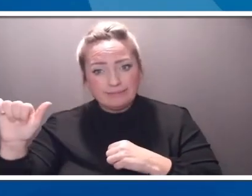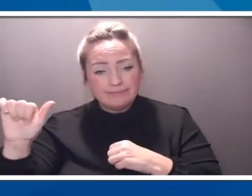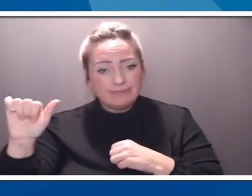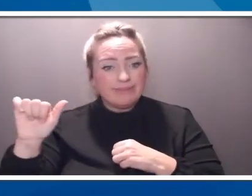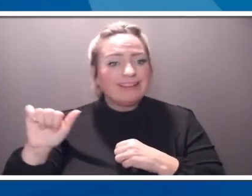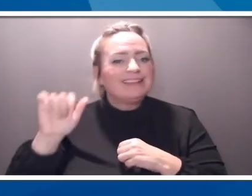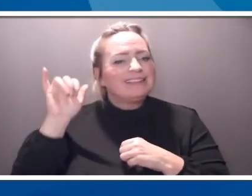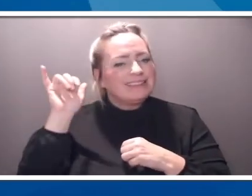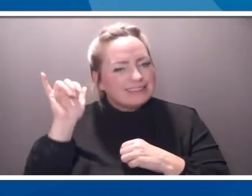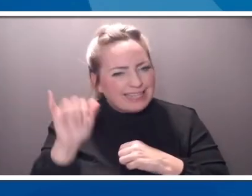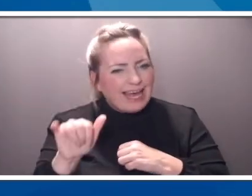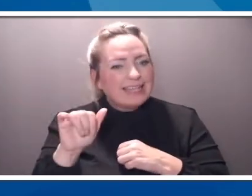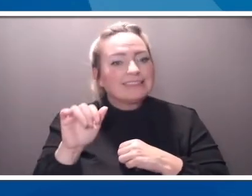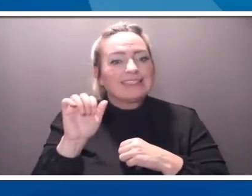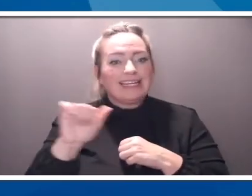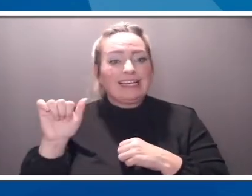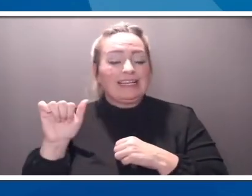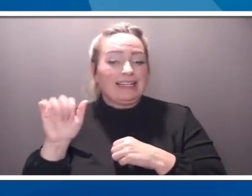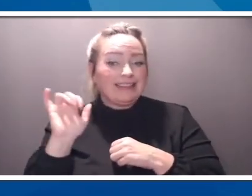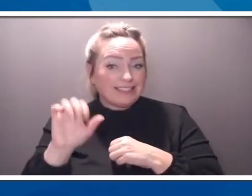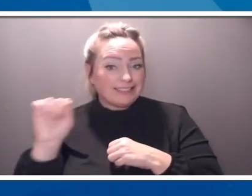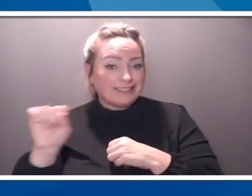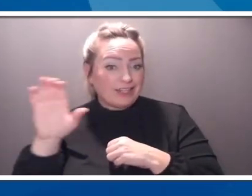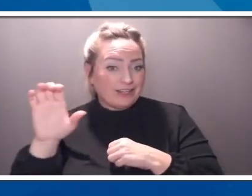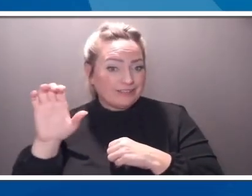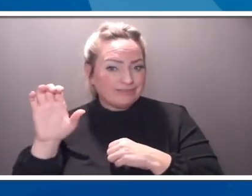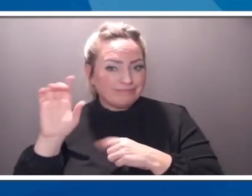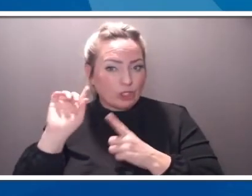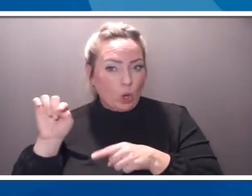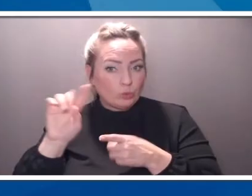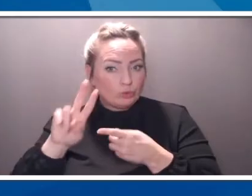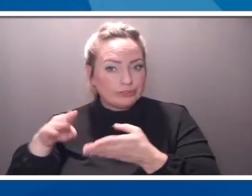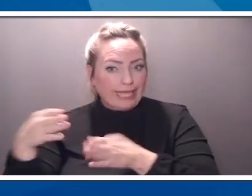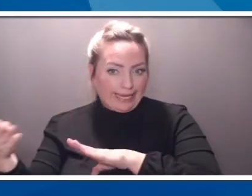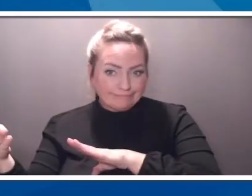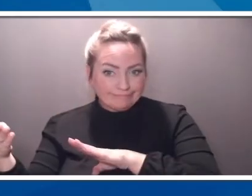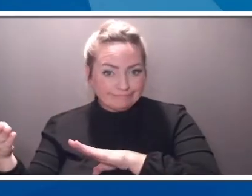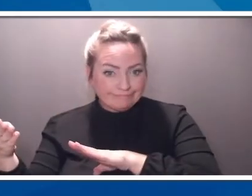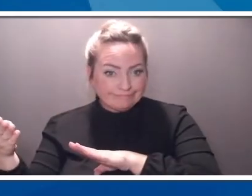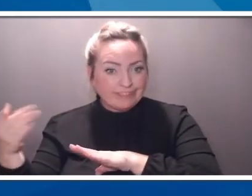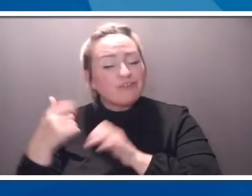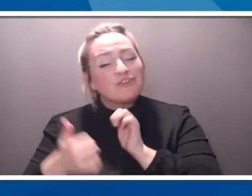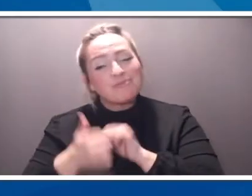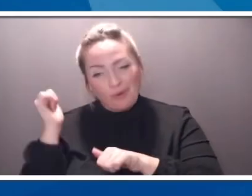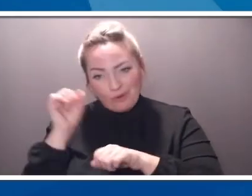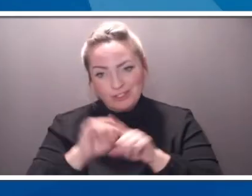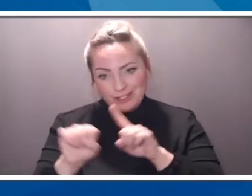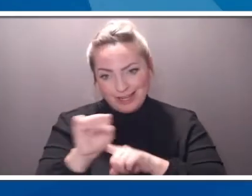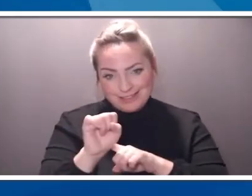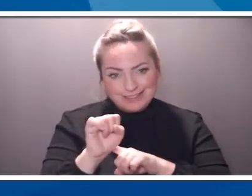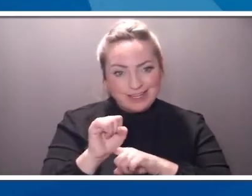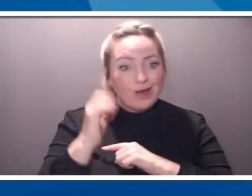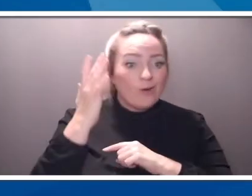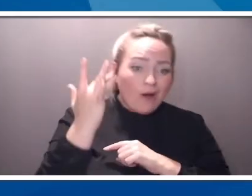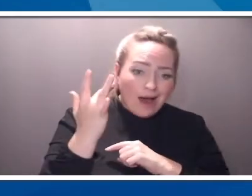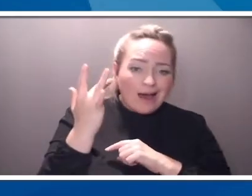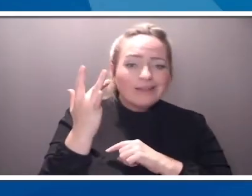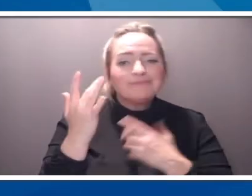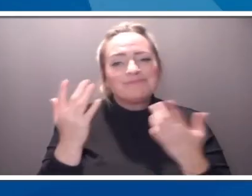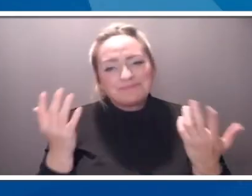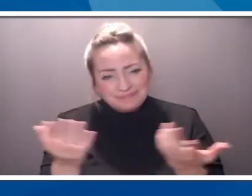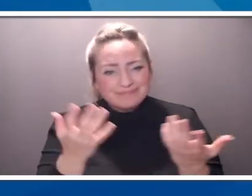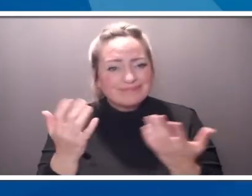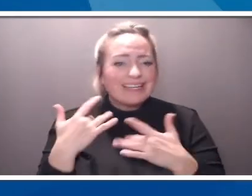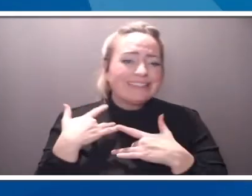it's at level AAA, and AAA is where success criteria go to die for the majority of